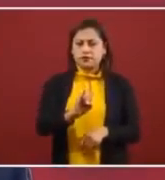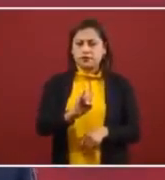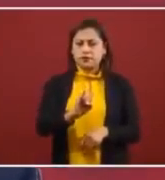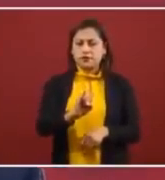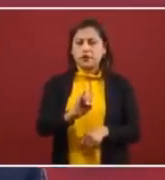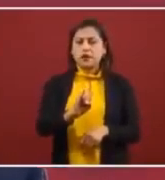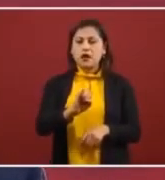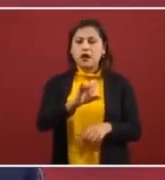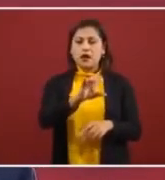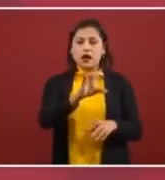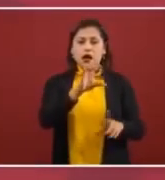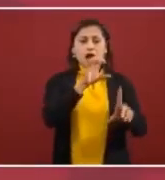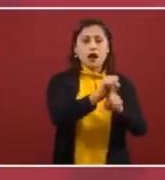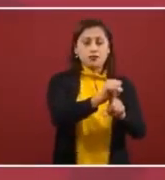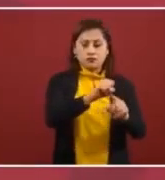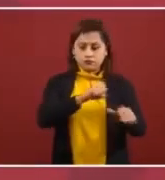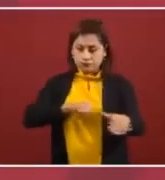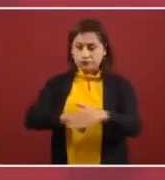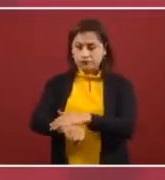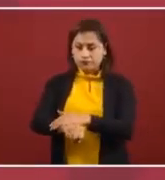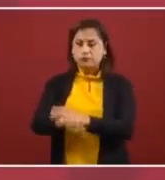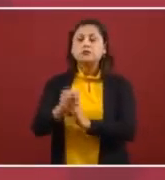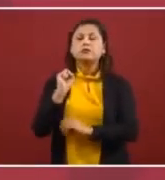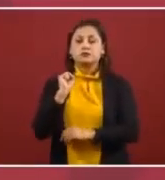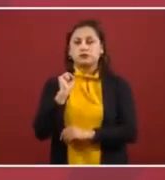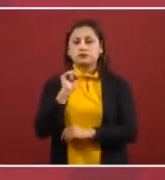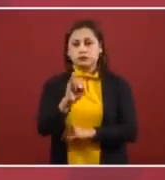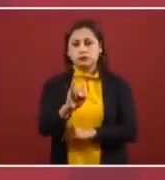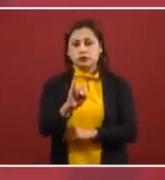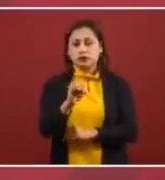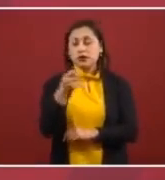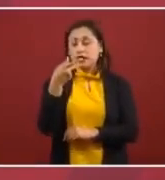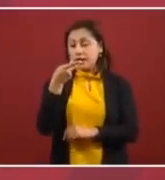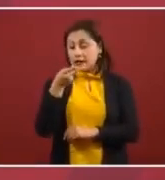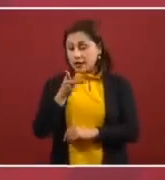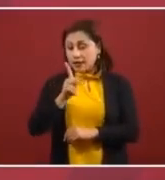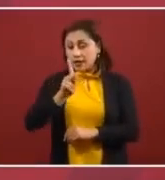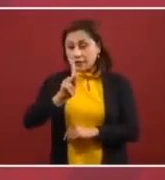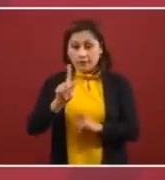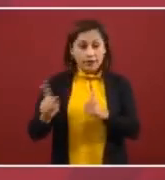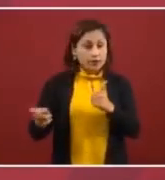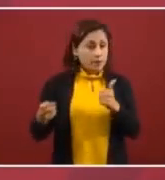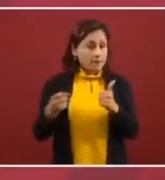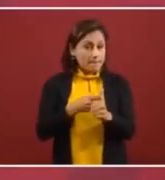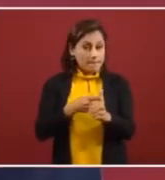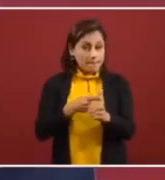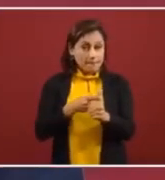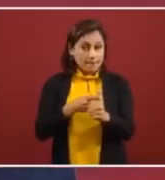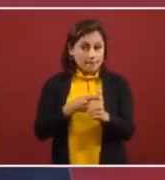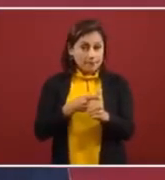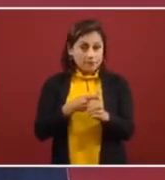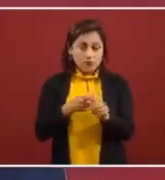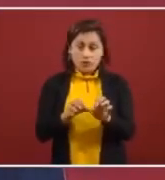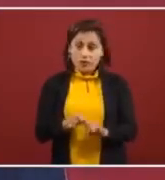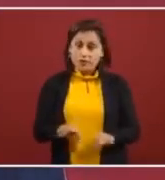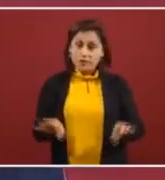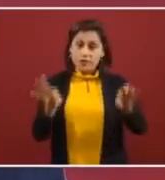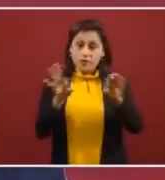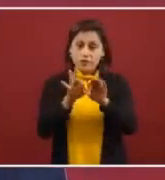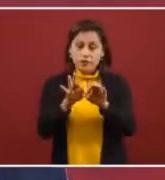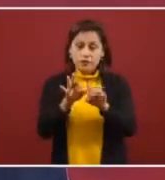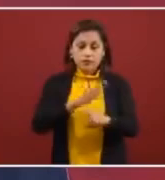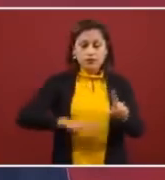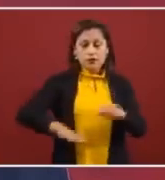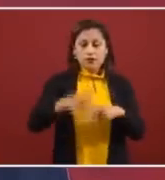we will detain people that are delinquents, but the most important thing is to take care of